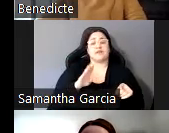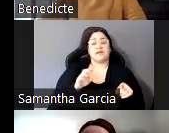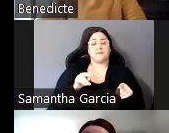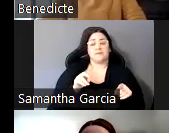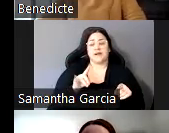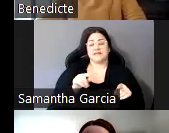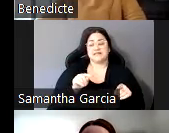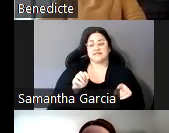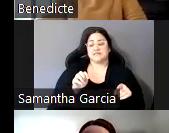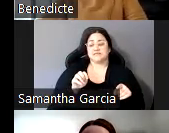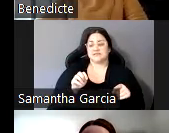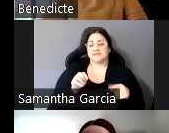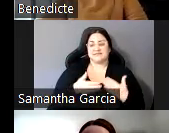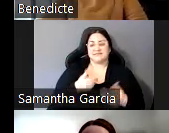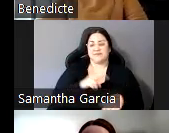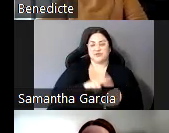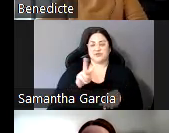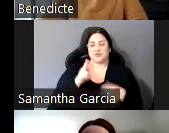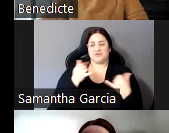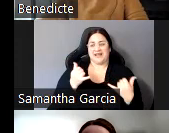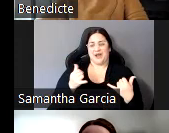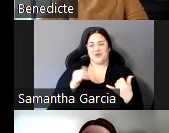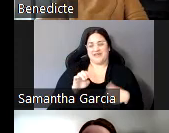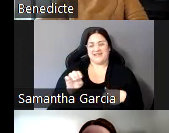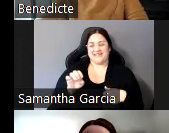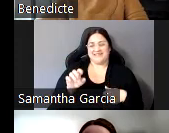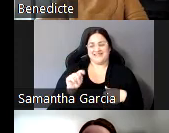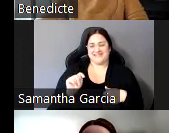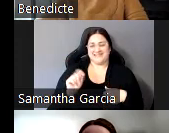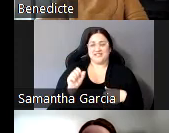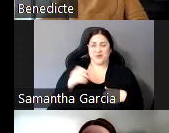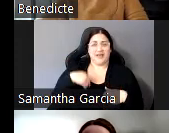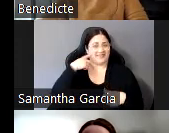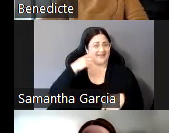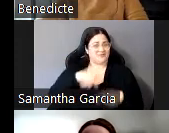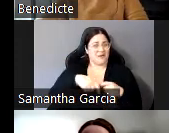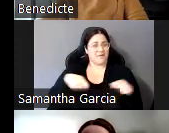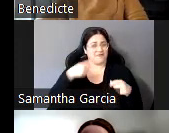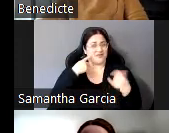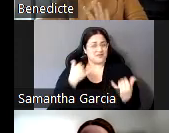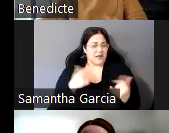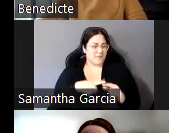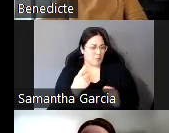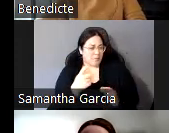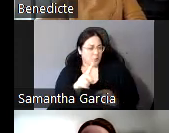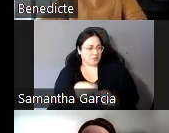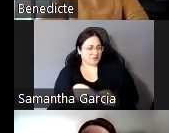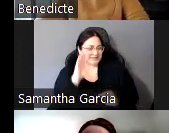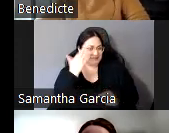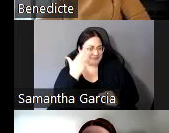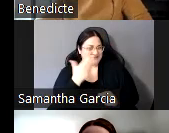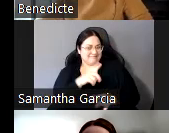at 2 p.m. Eastern, so I think we probably should wrap it up. But I guess I'll ask one more question because there seems to be a lot